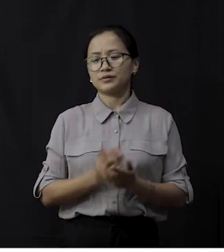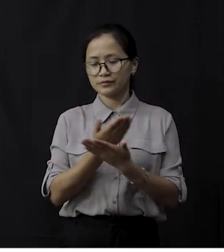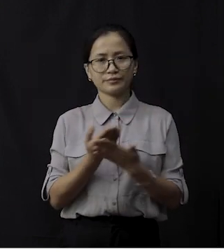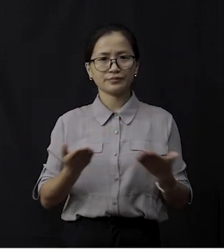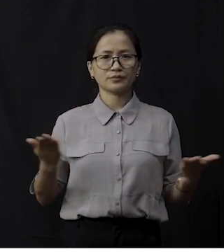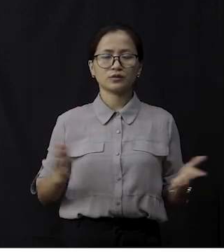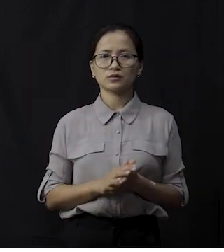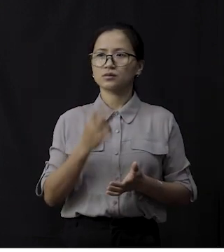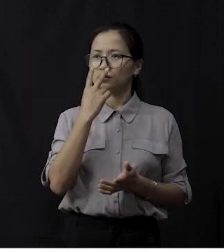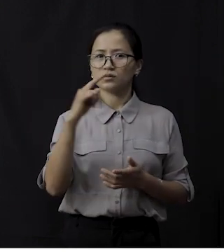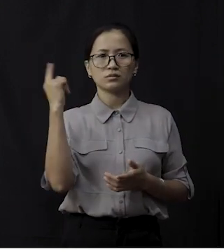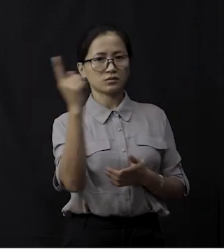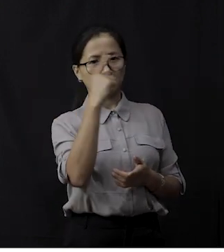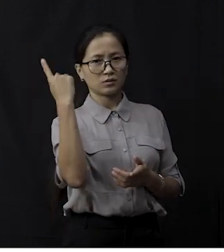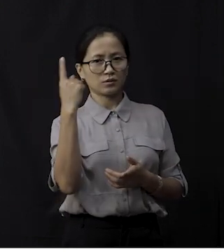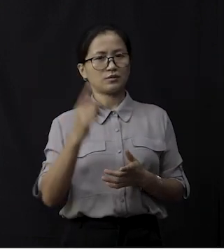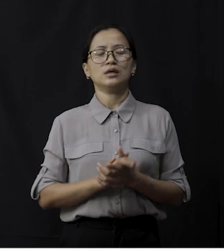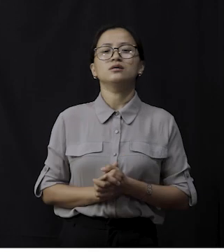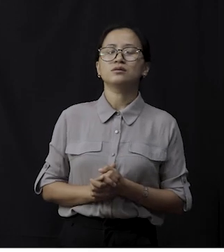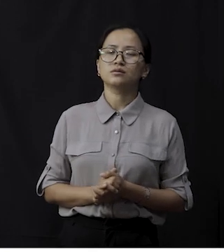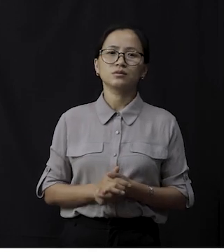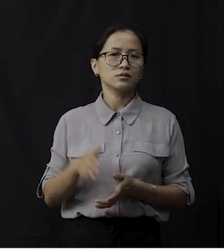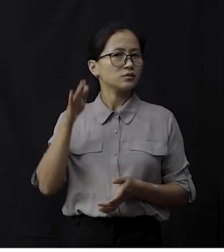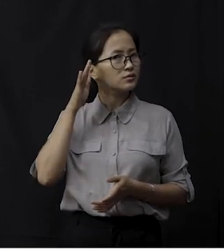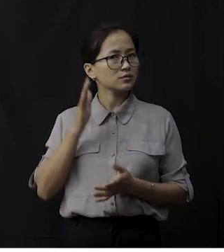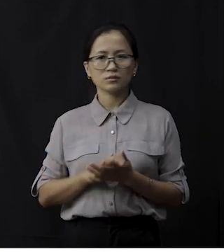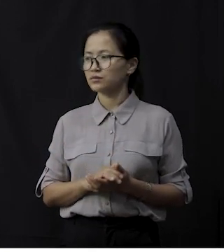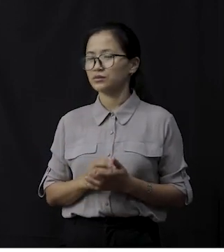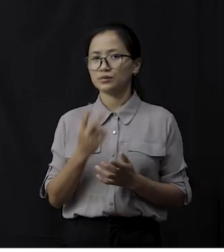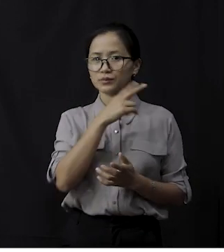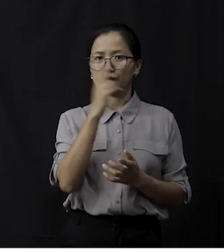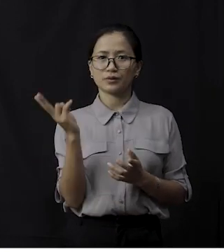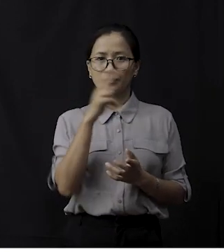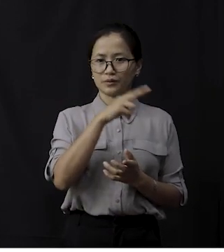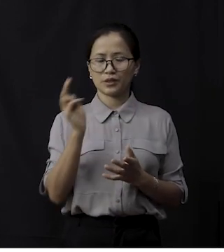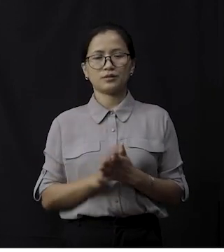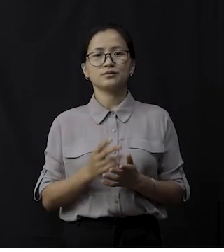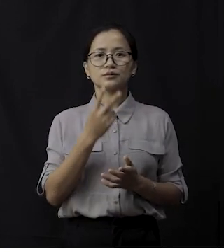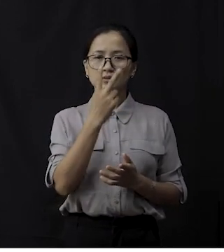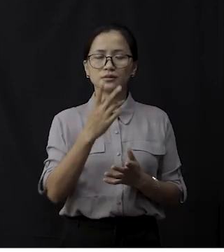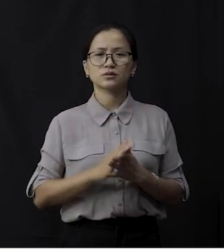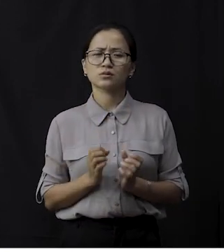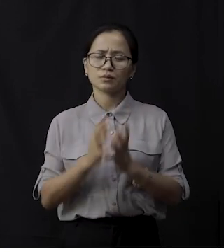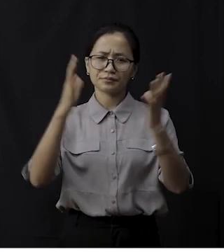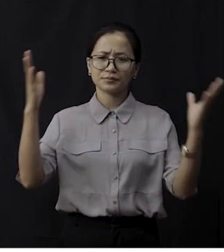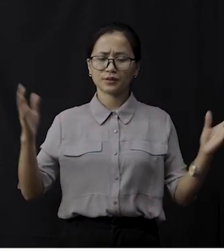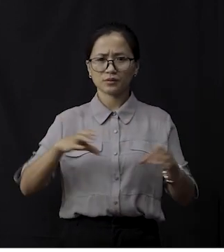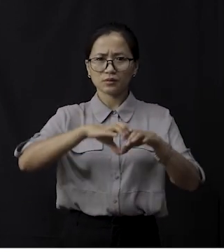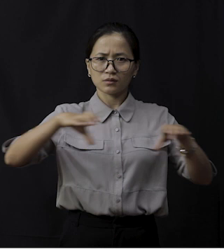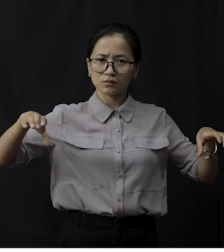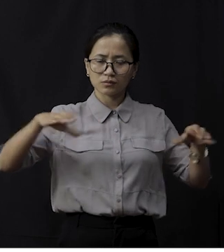just look around, wherever you are sitting, you're listening to me, and you just look around, see, you will see so many wooden